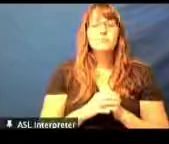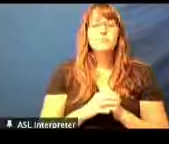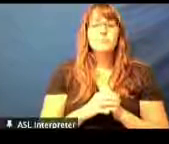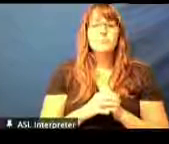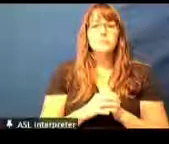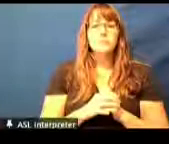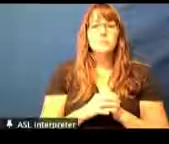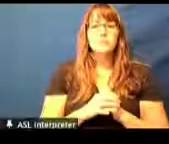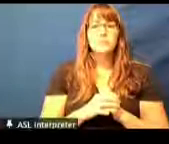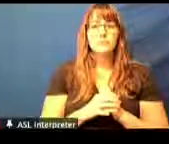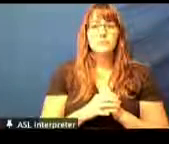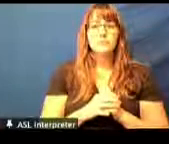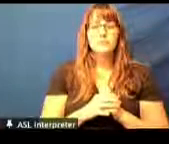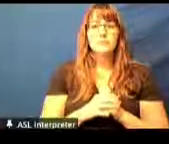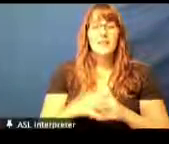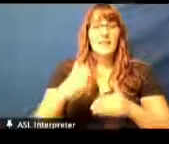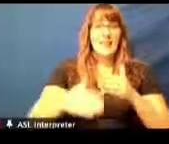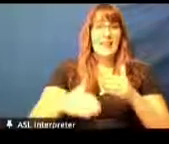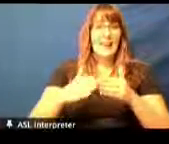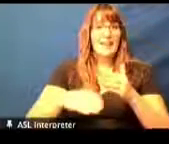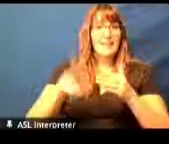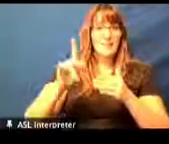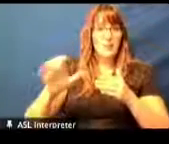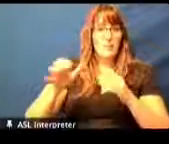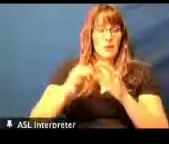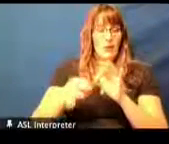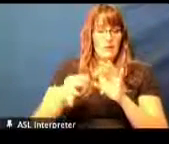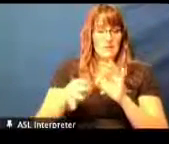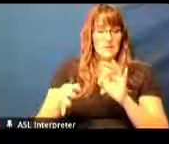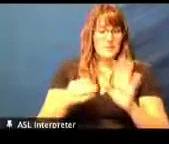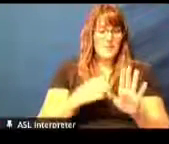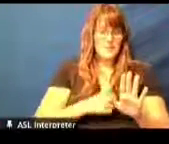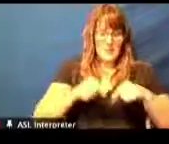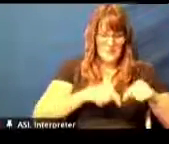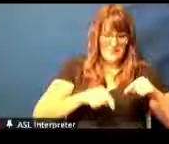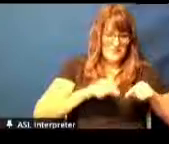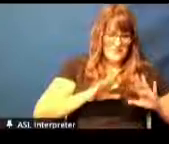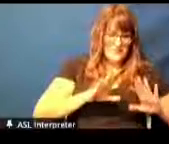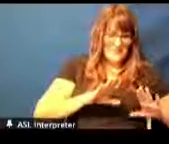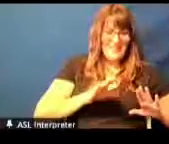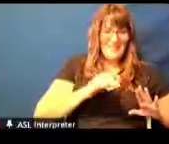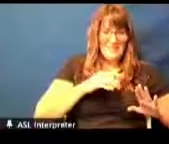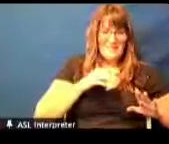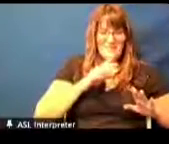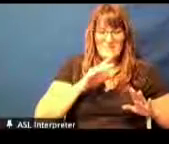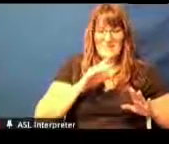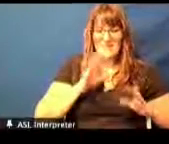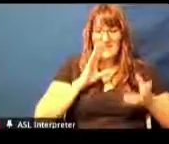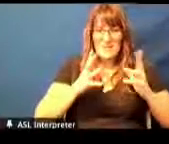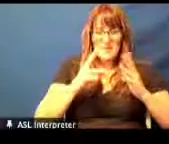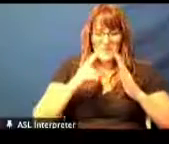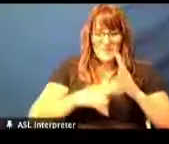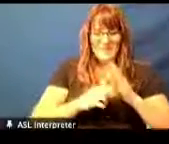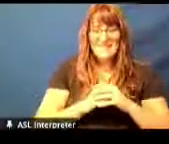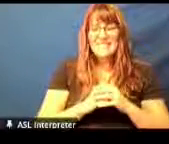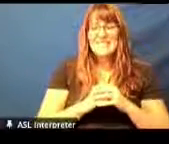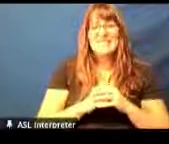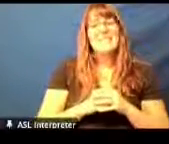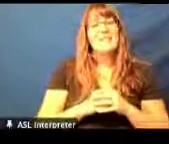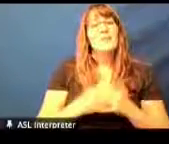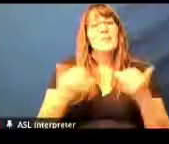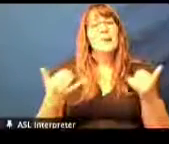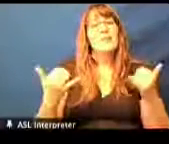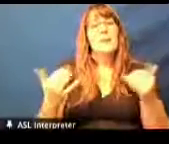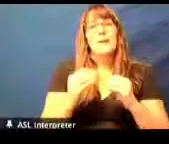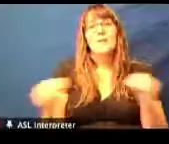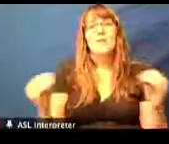Let's see. At the end of your public... Oh, wait. No, I didn't need to read that part. I apologize. At this time, we do not have any